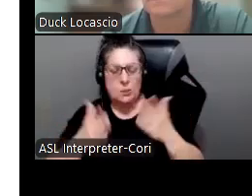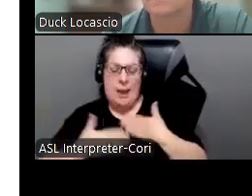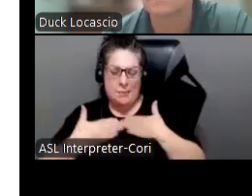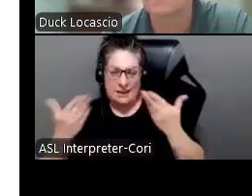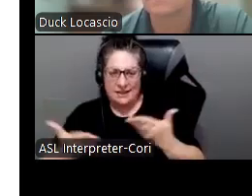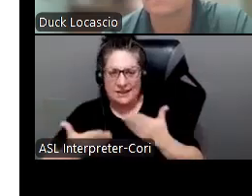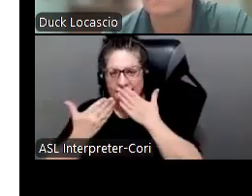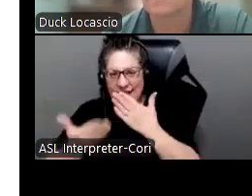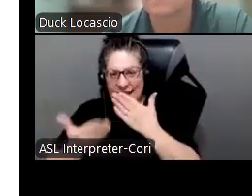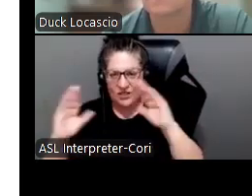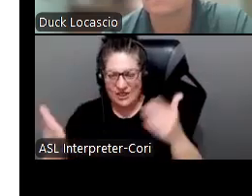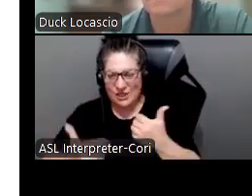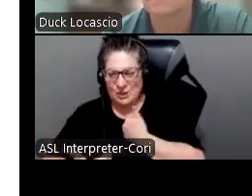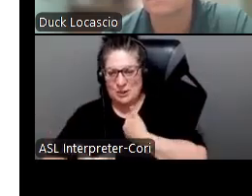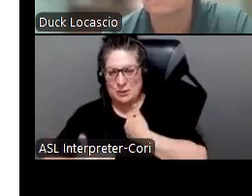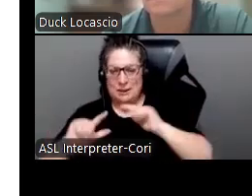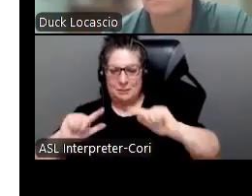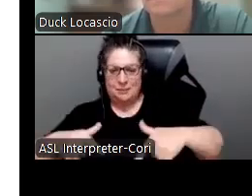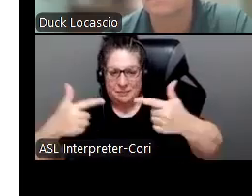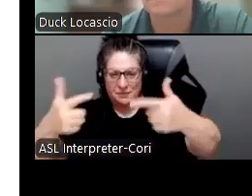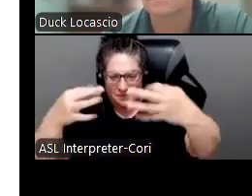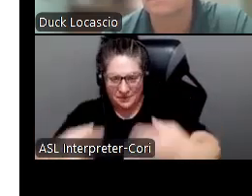here. Thanks for introducing me.